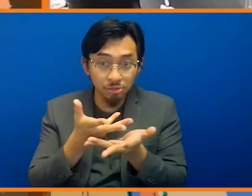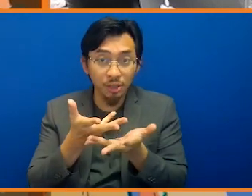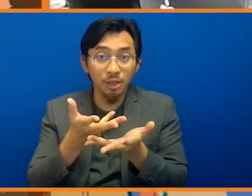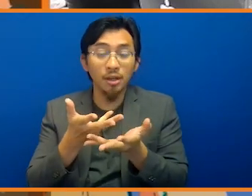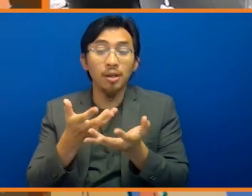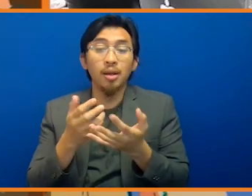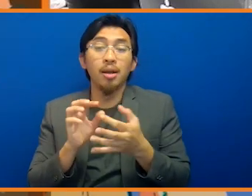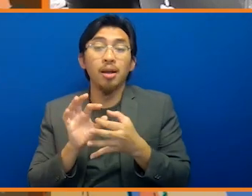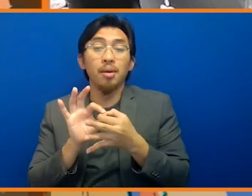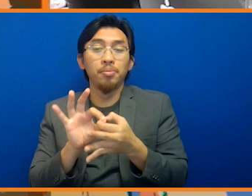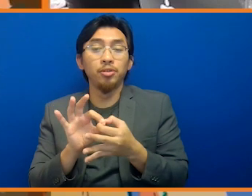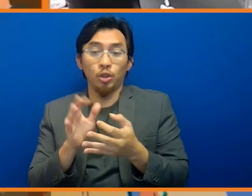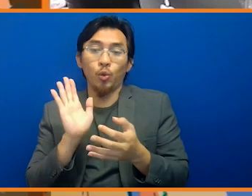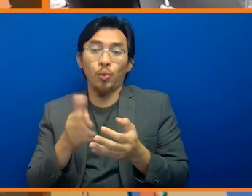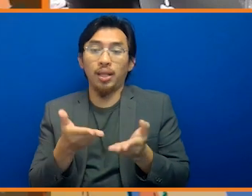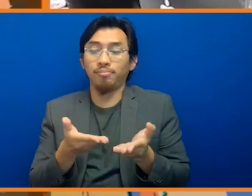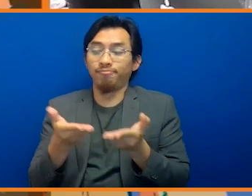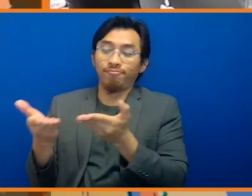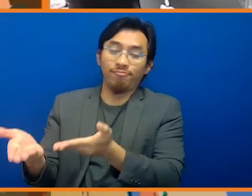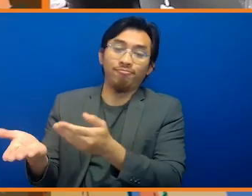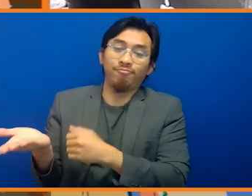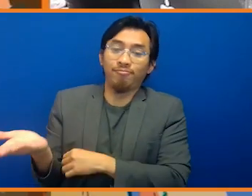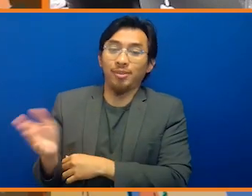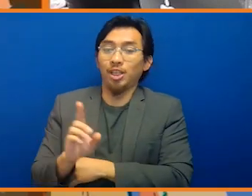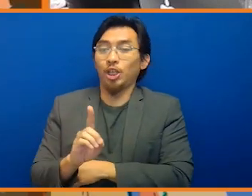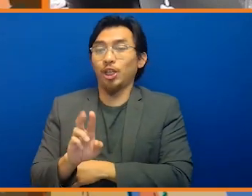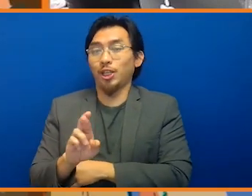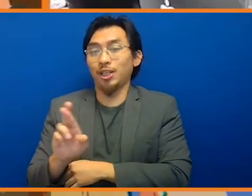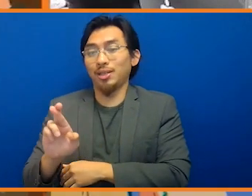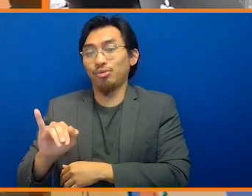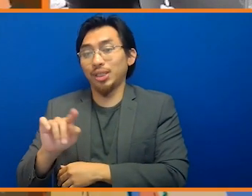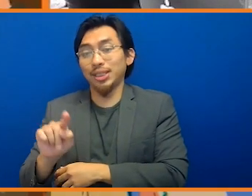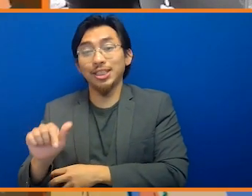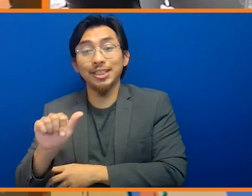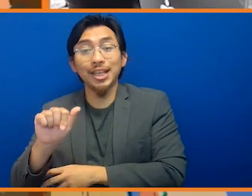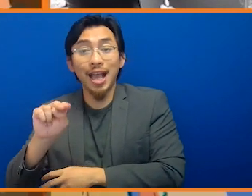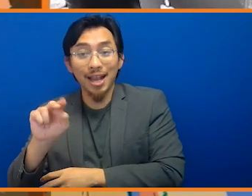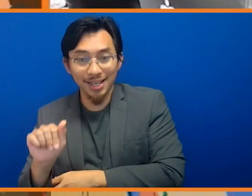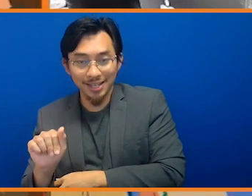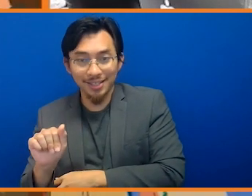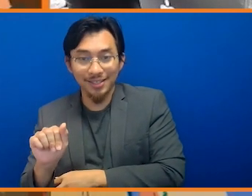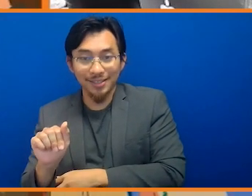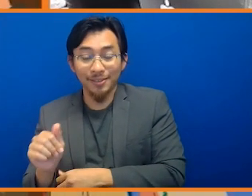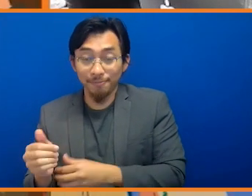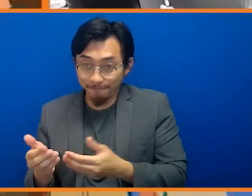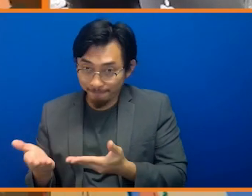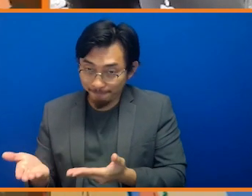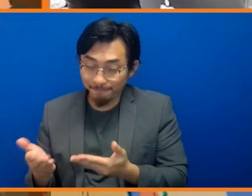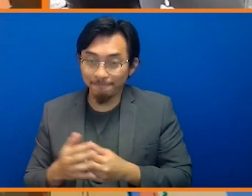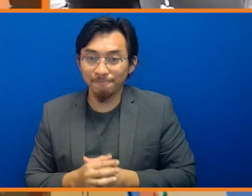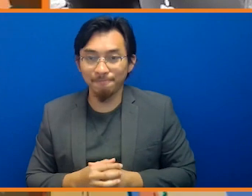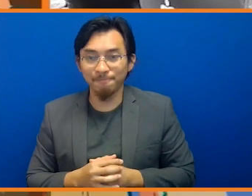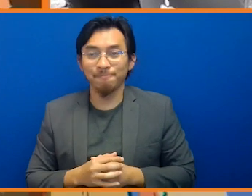about it. So I will give the floor to Dr. Rizana.